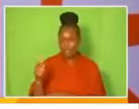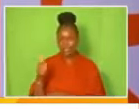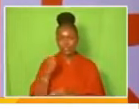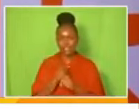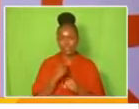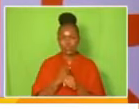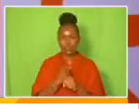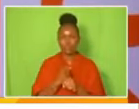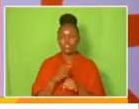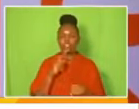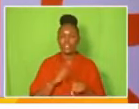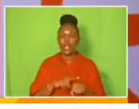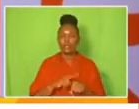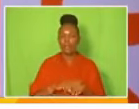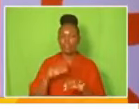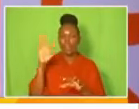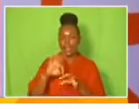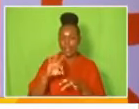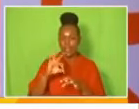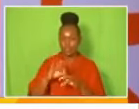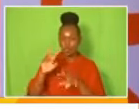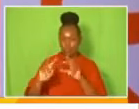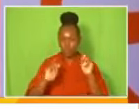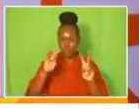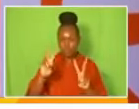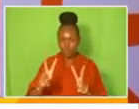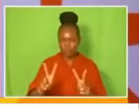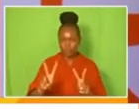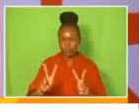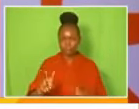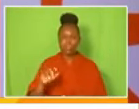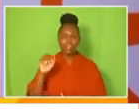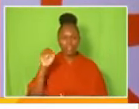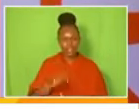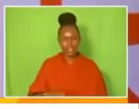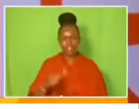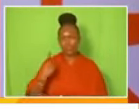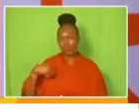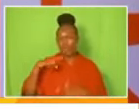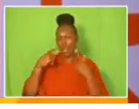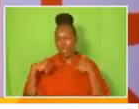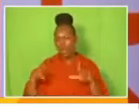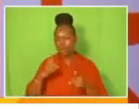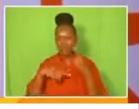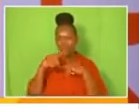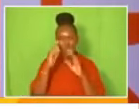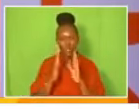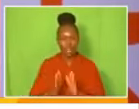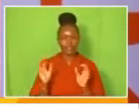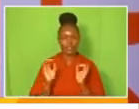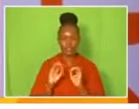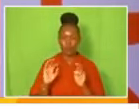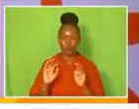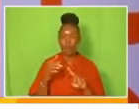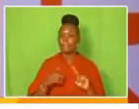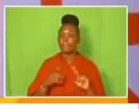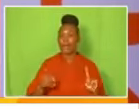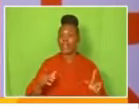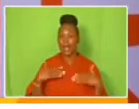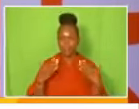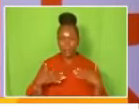that last general election. We never got declared winners, but I am proud of